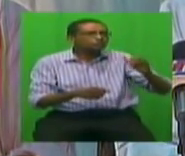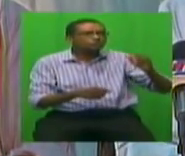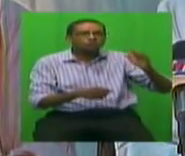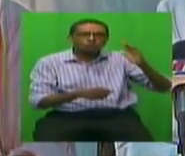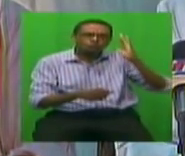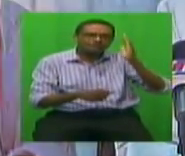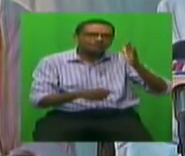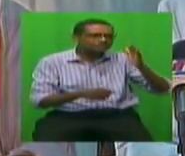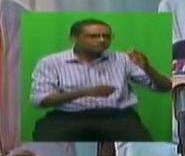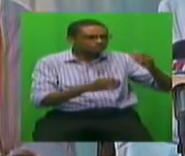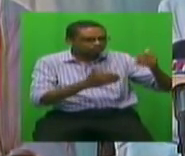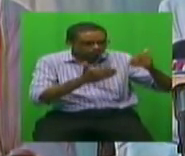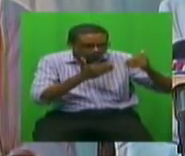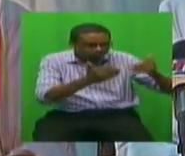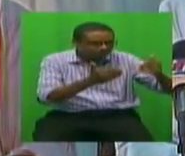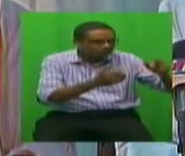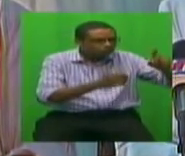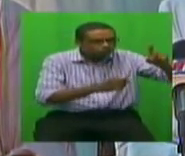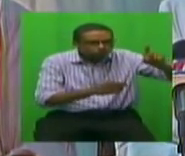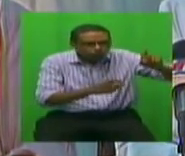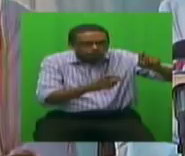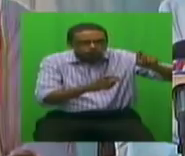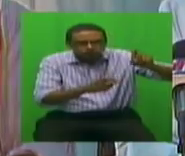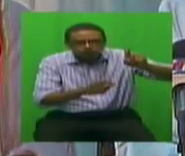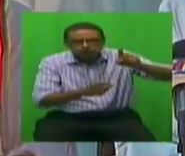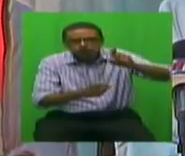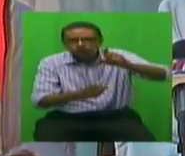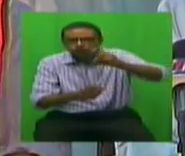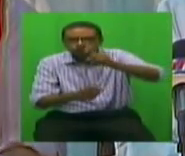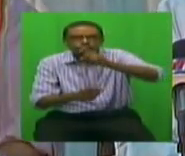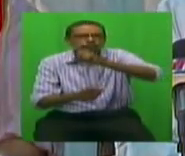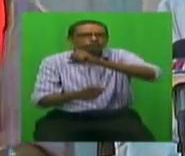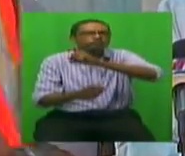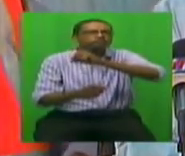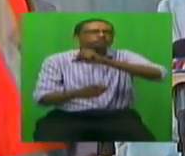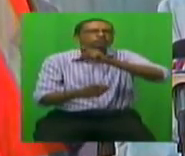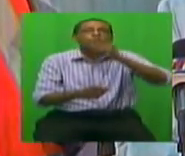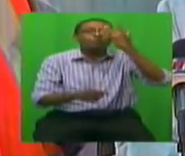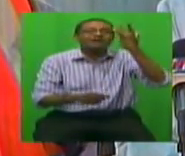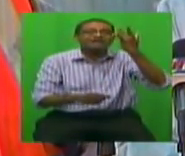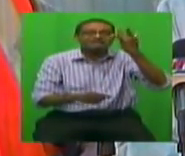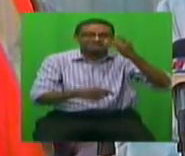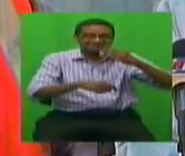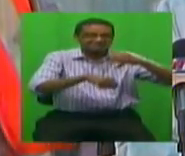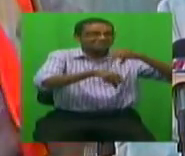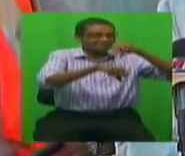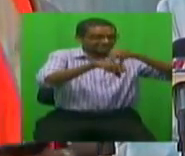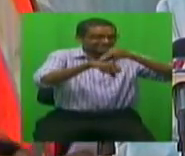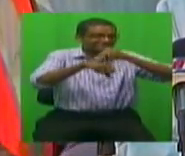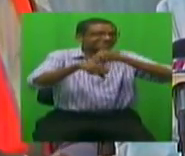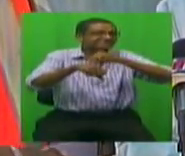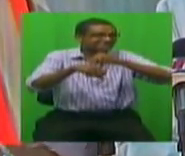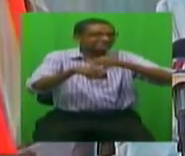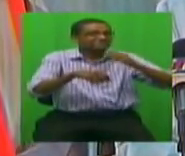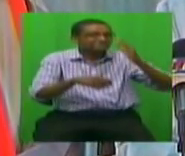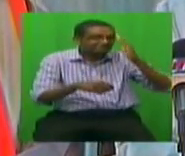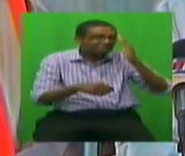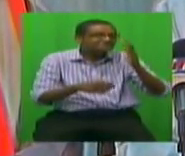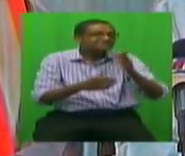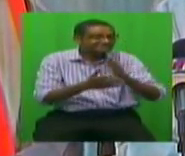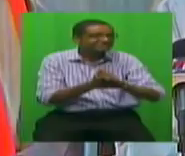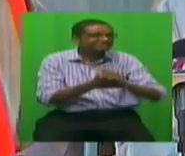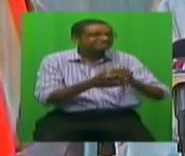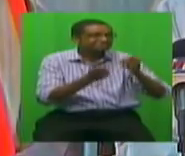pest-borne type of issues to arise as a result after this flooding incident. But we are doing all that we can on the garbage collection